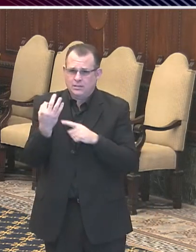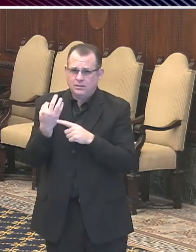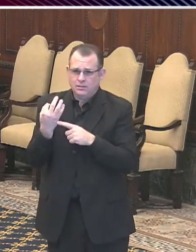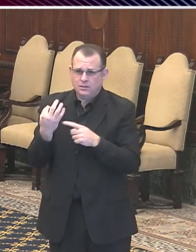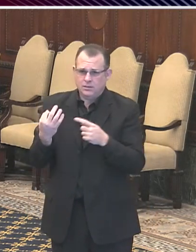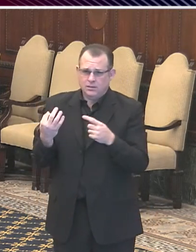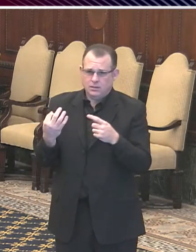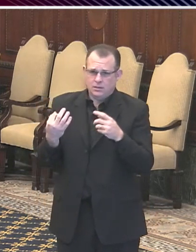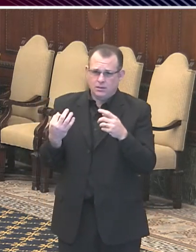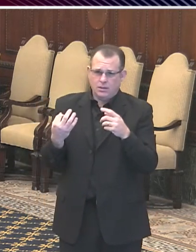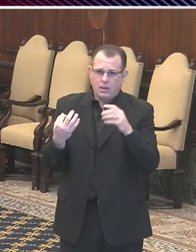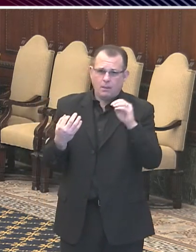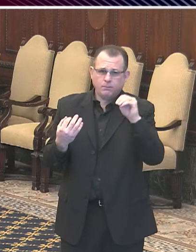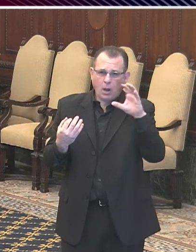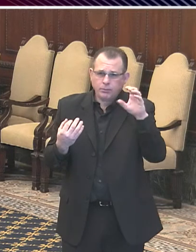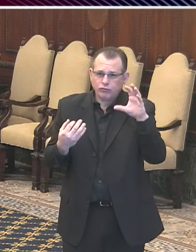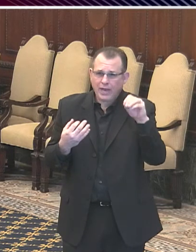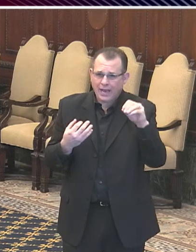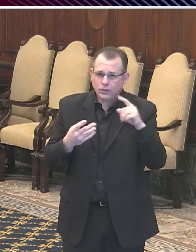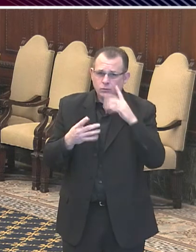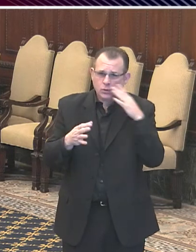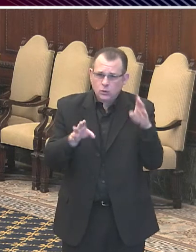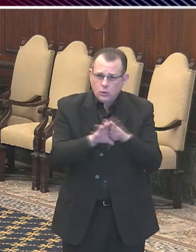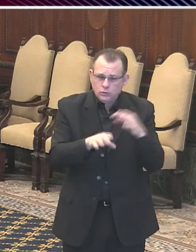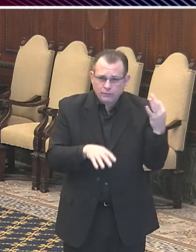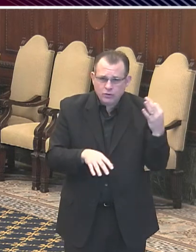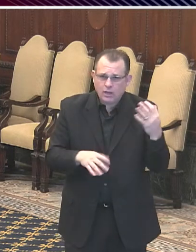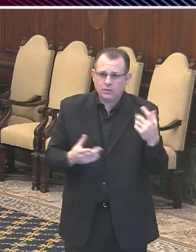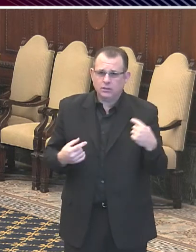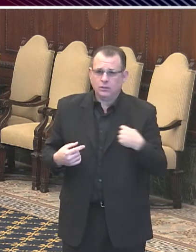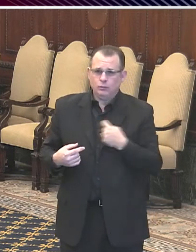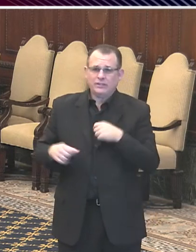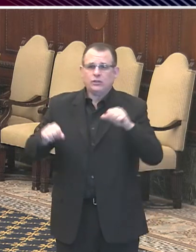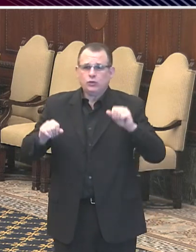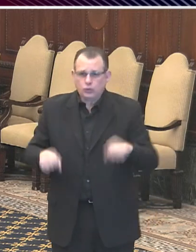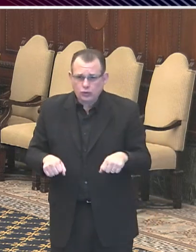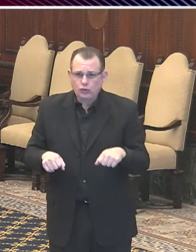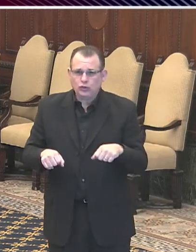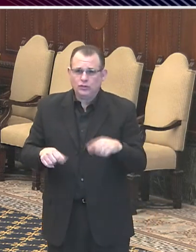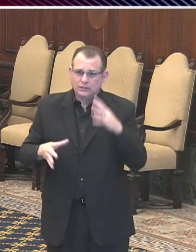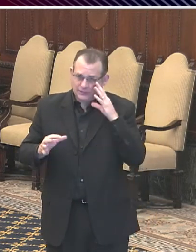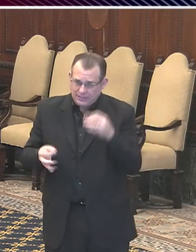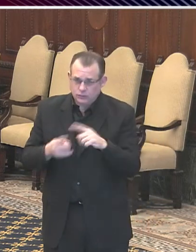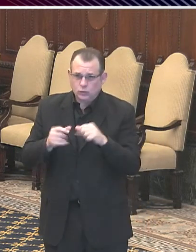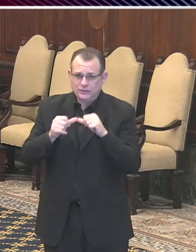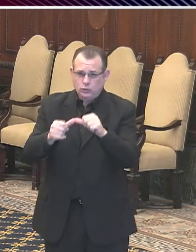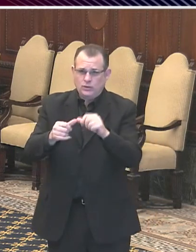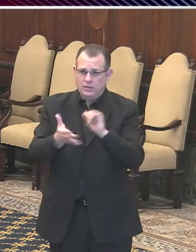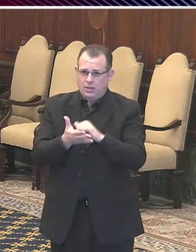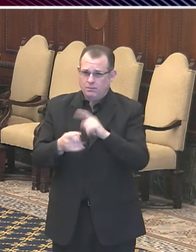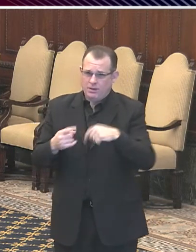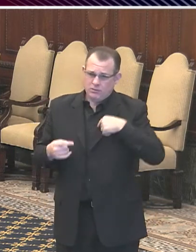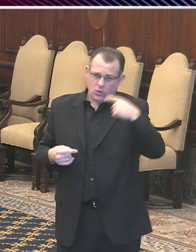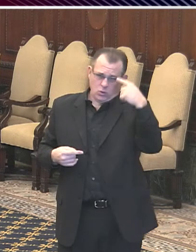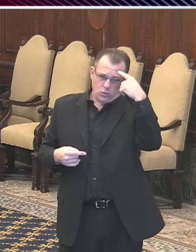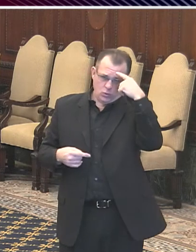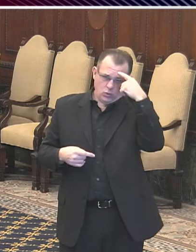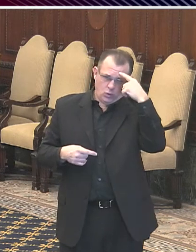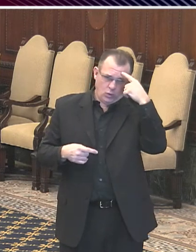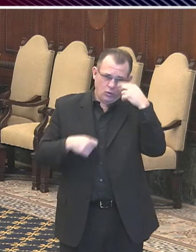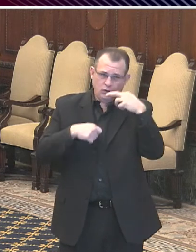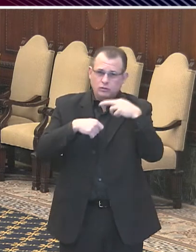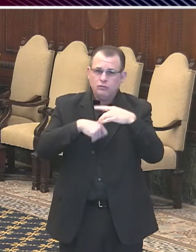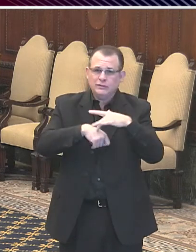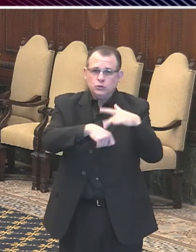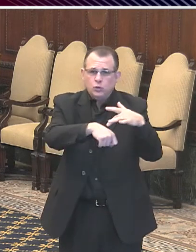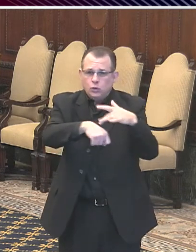County likewise being terminated this Friday. Now, we could have tried to continue that site with our resources, but we think distributing those resources across multiple sites makes more sense